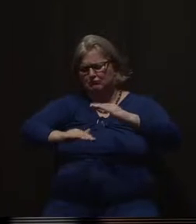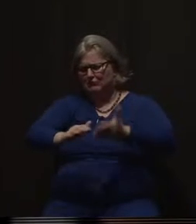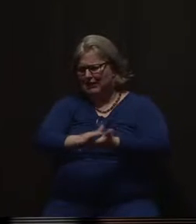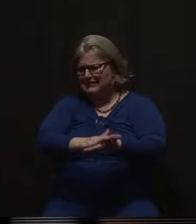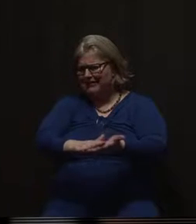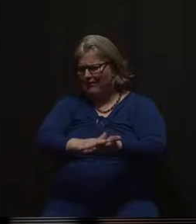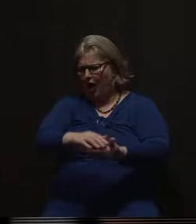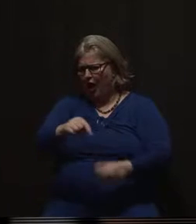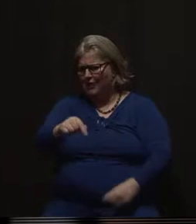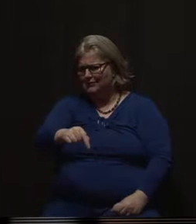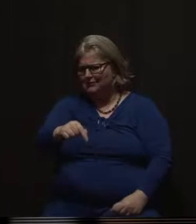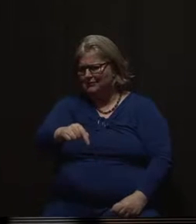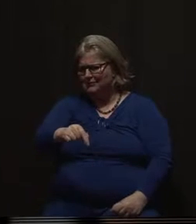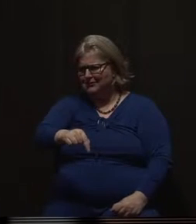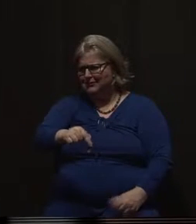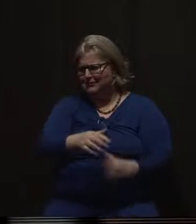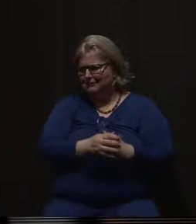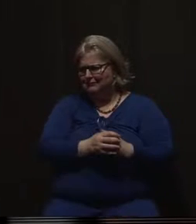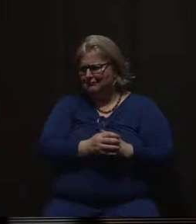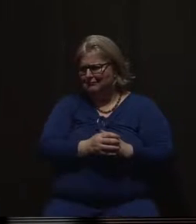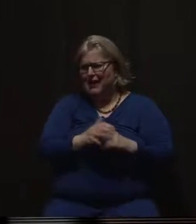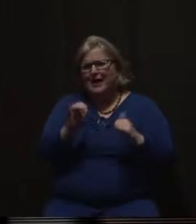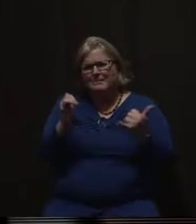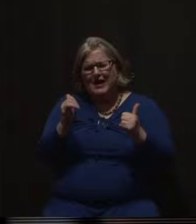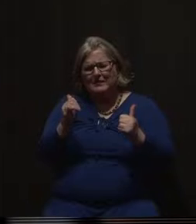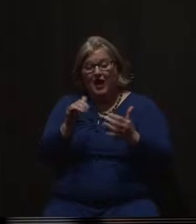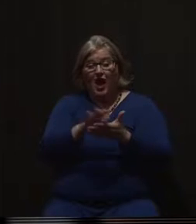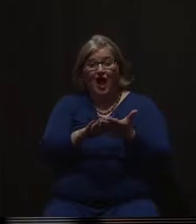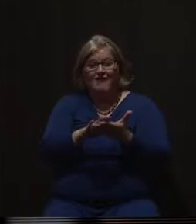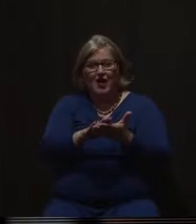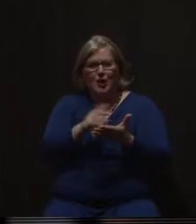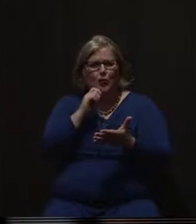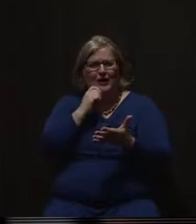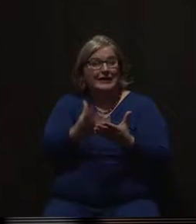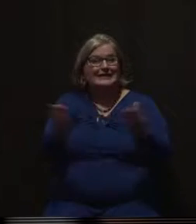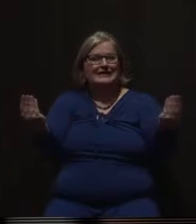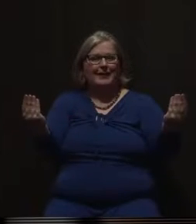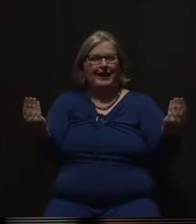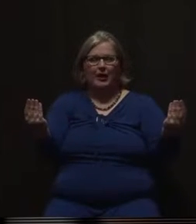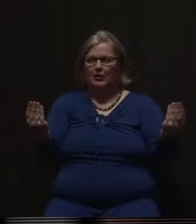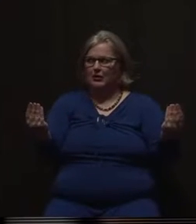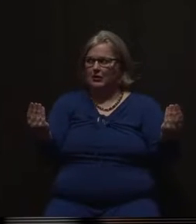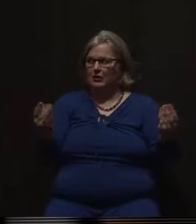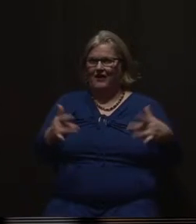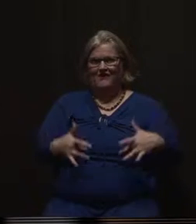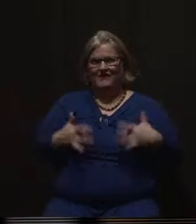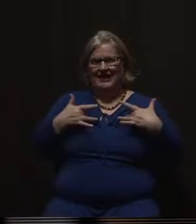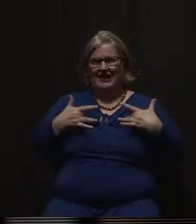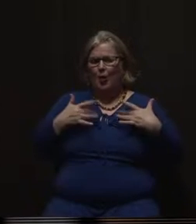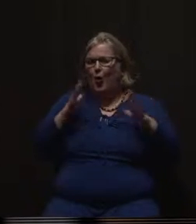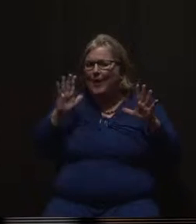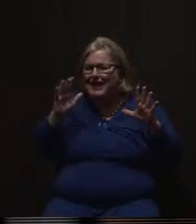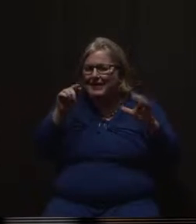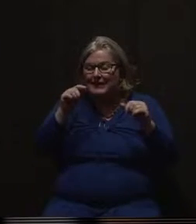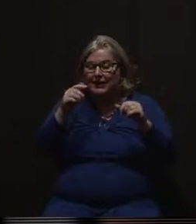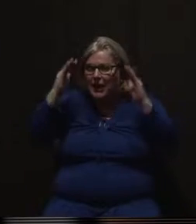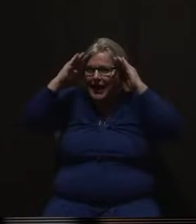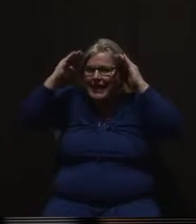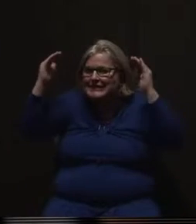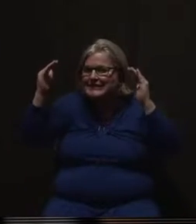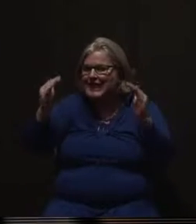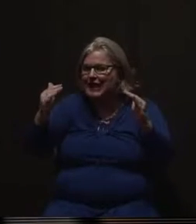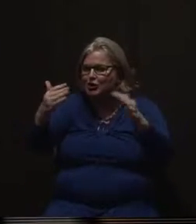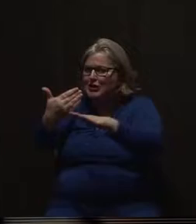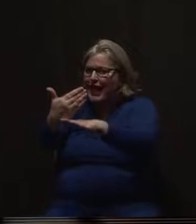Fromm talked about this well, like, you know, we think of love as a fleeting feeling rather than something, you know, which is full of intention and action and,